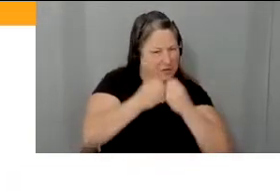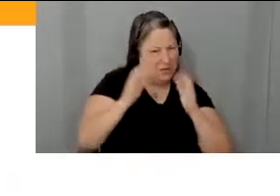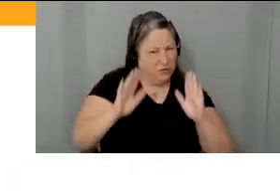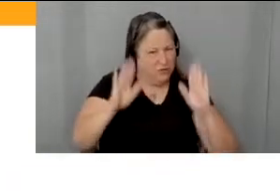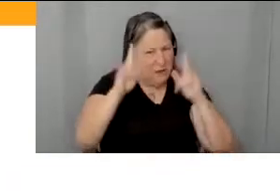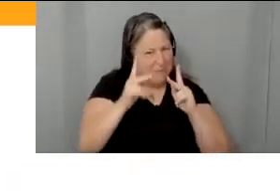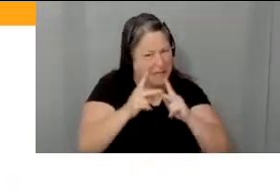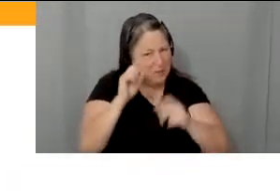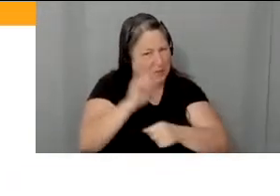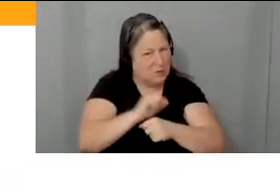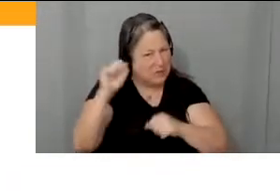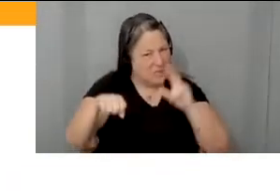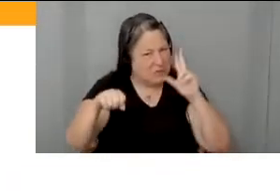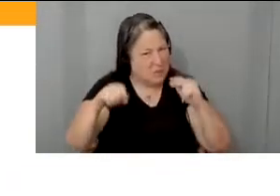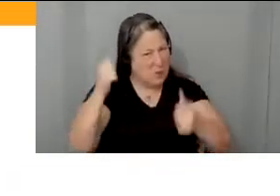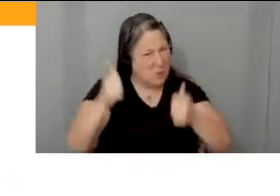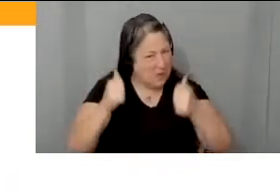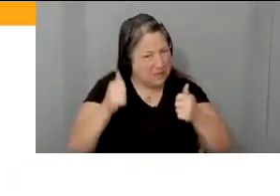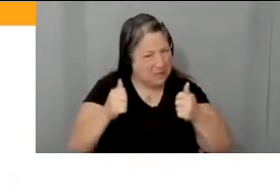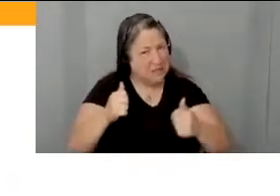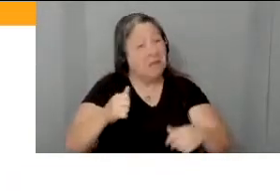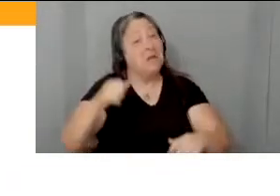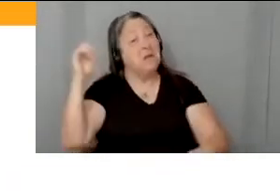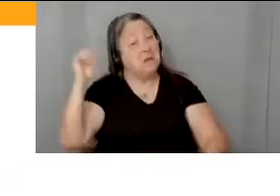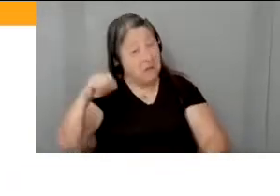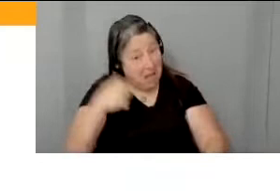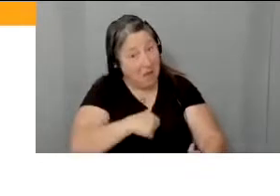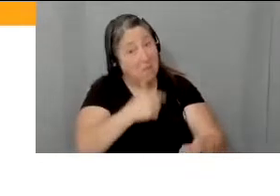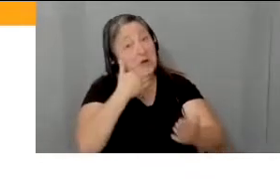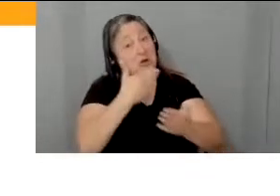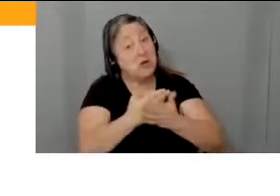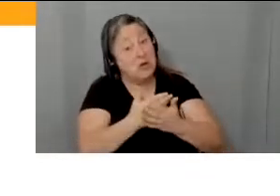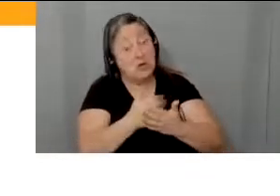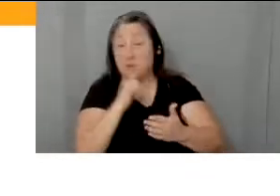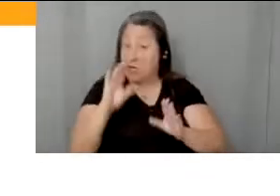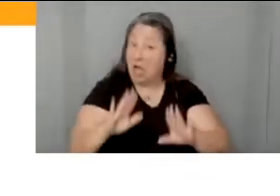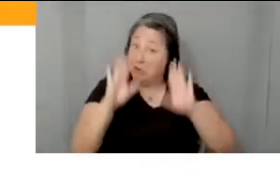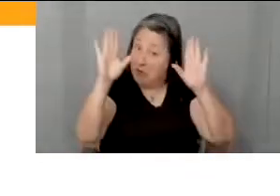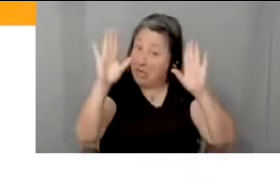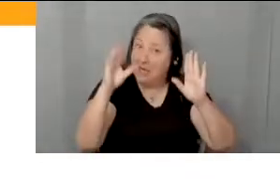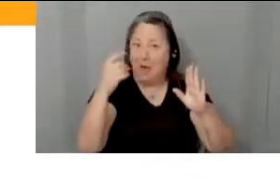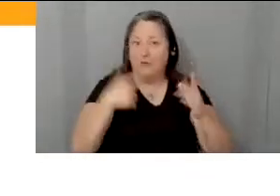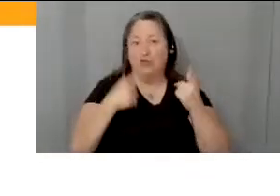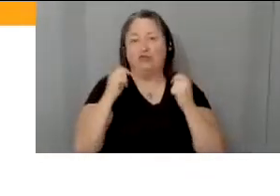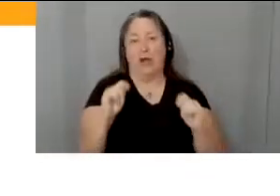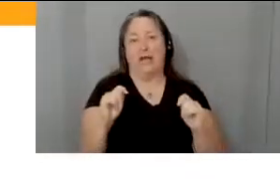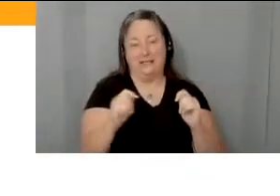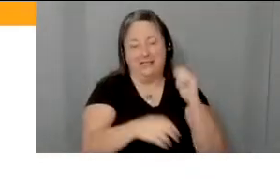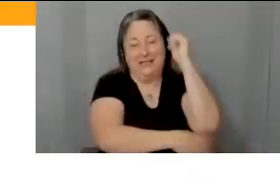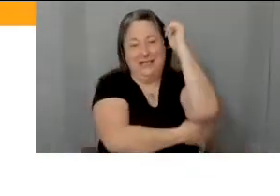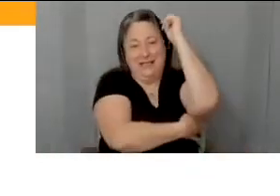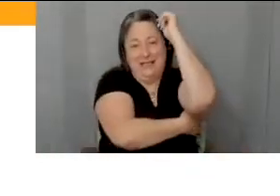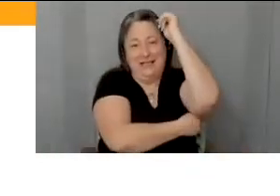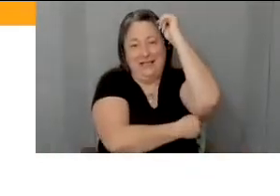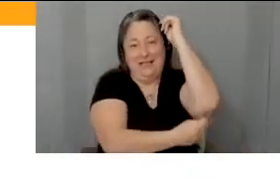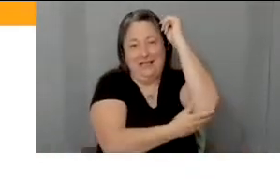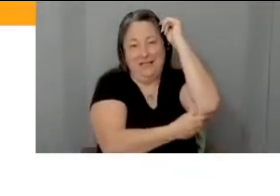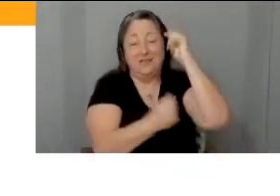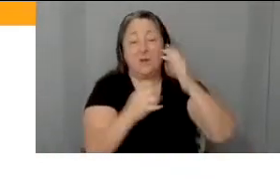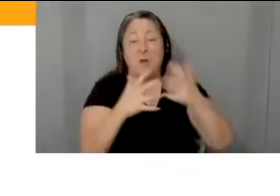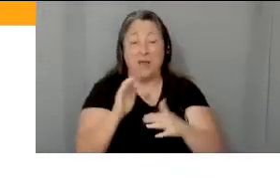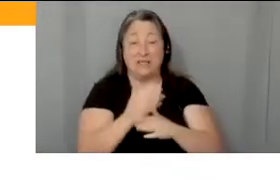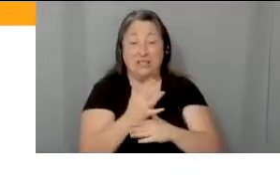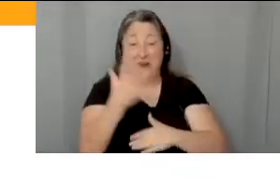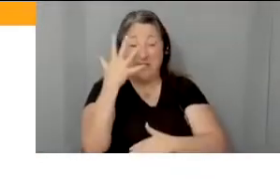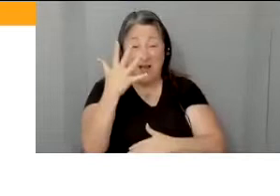the short answer to that is we're good, we're not great, and we're striving. And I want to share 5 tips as I